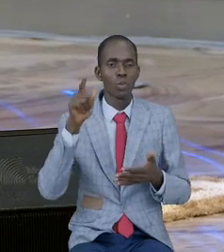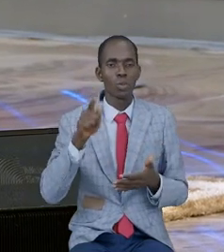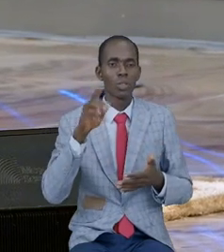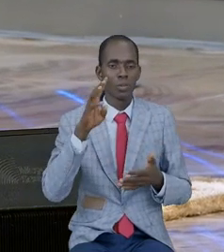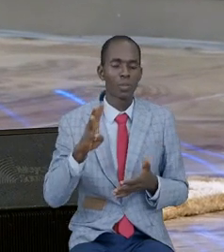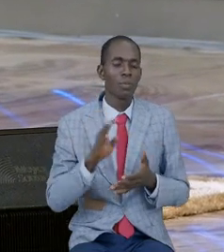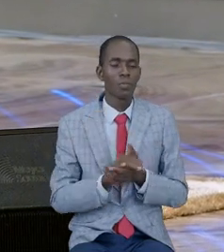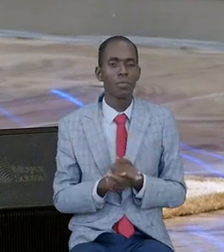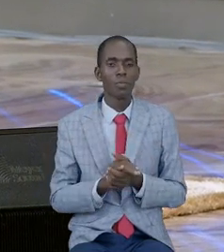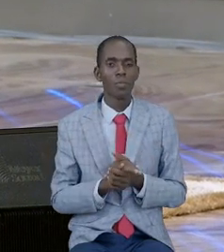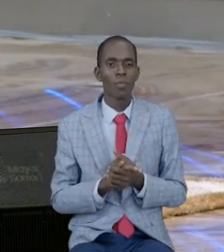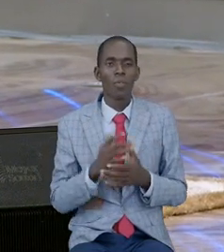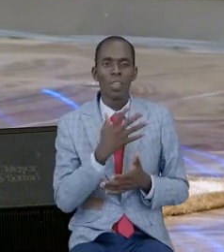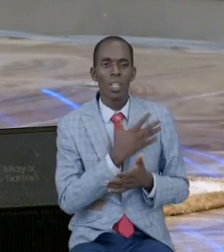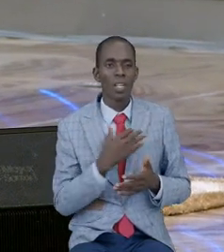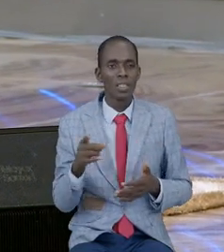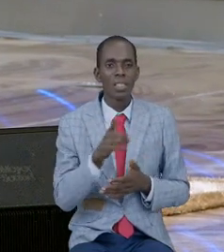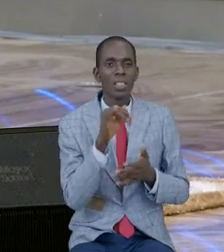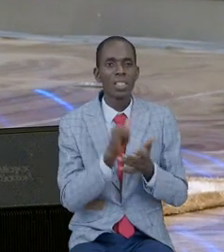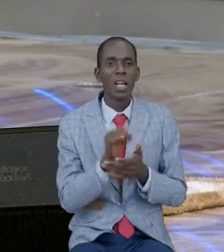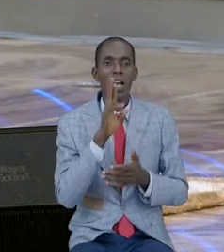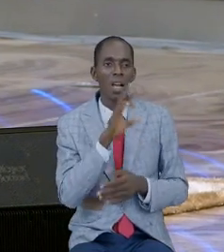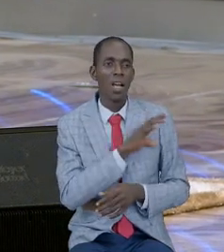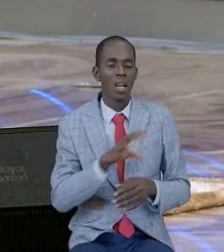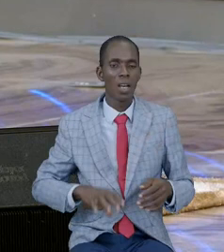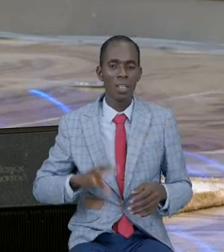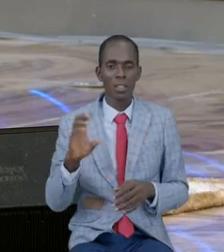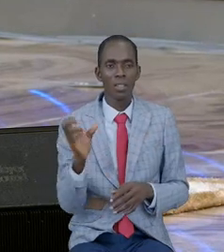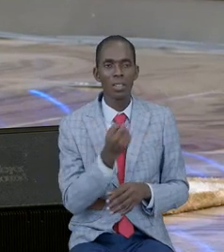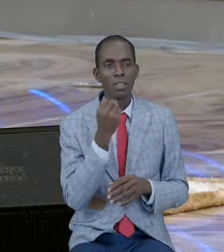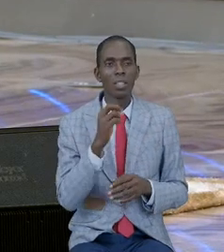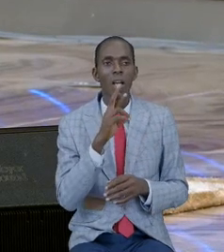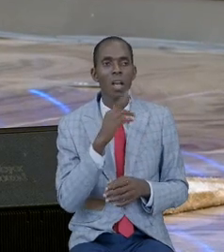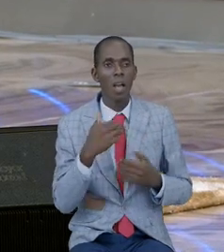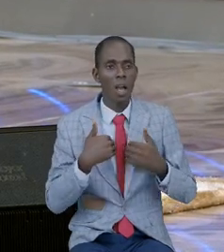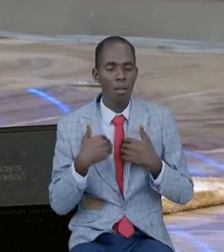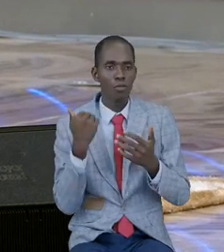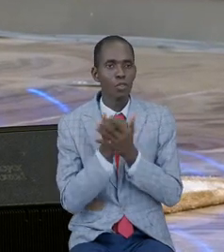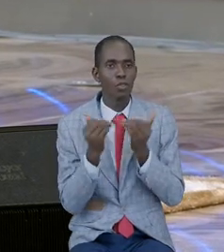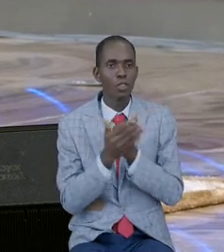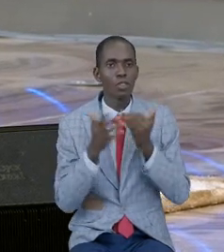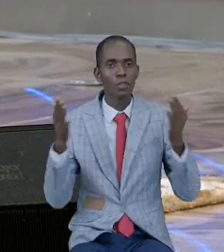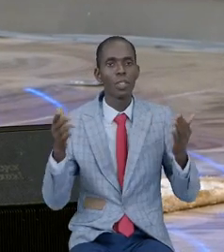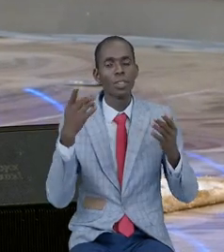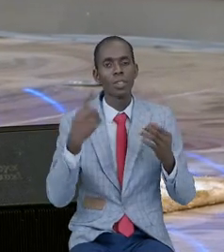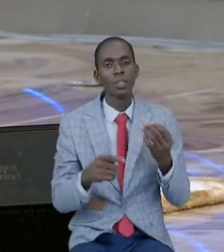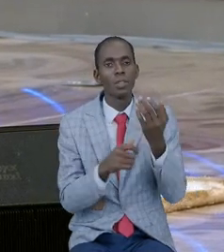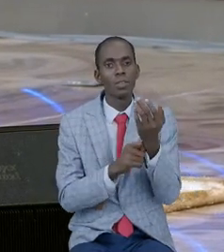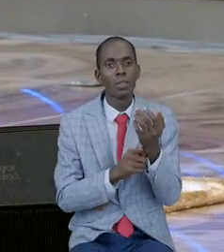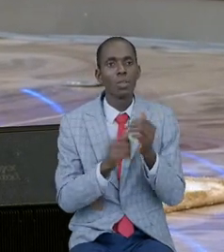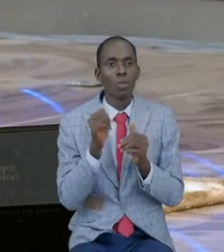they that are christ's of crucified the flesh with the affections